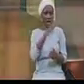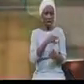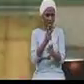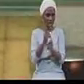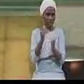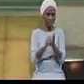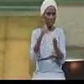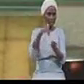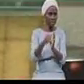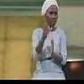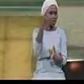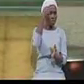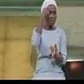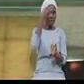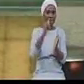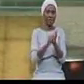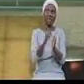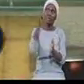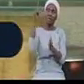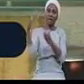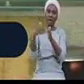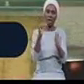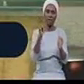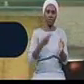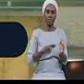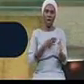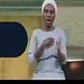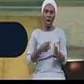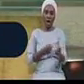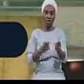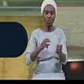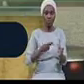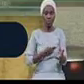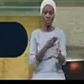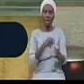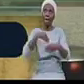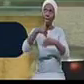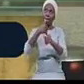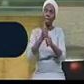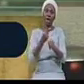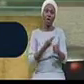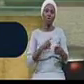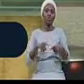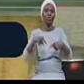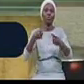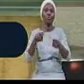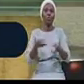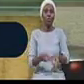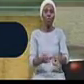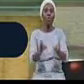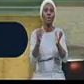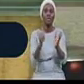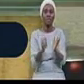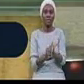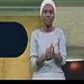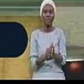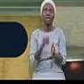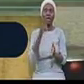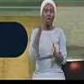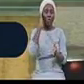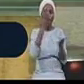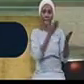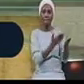he controls us and he makes us to go in the way that will bring unexpected blessings